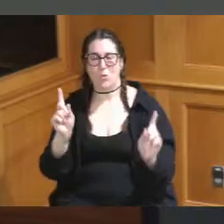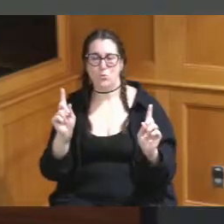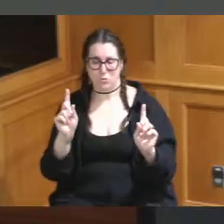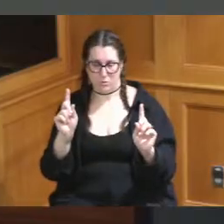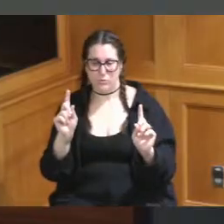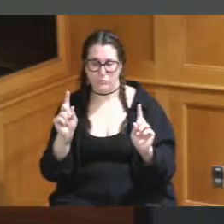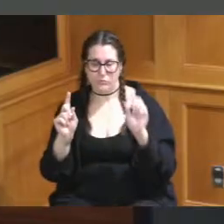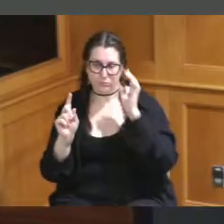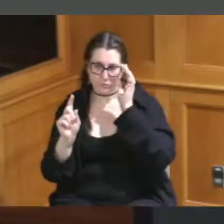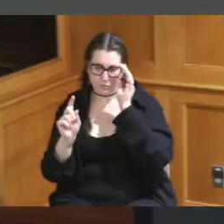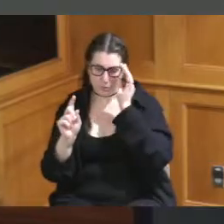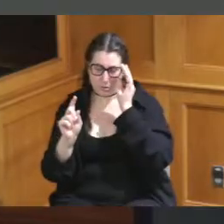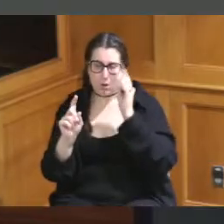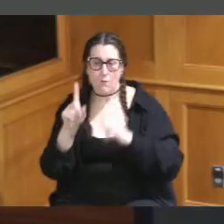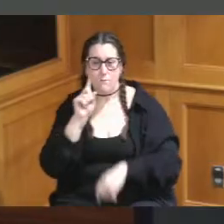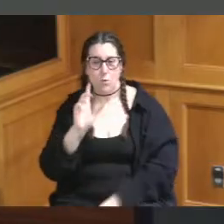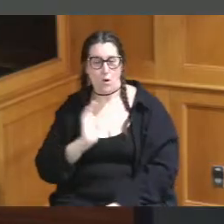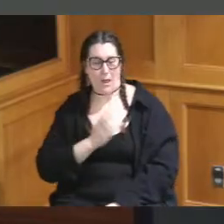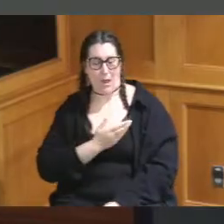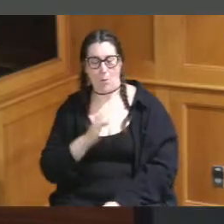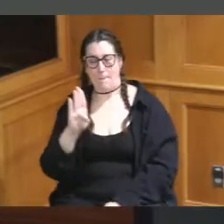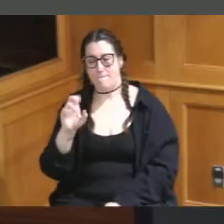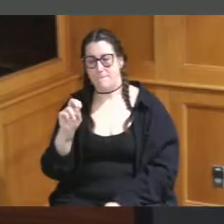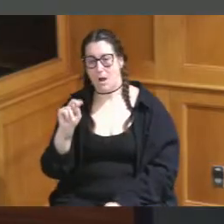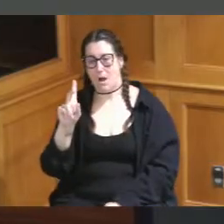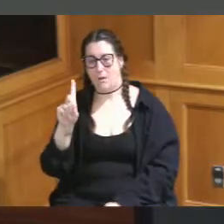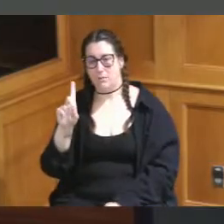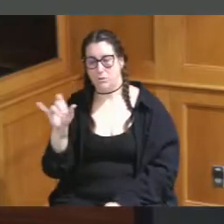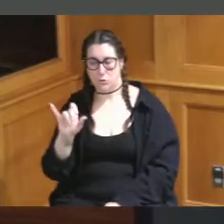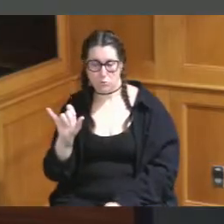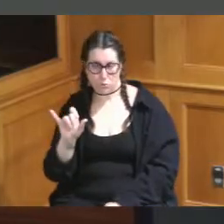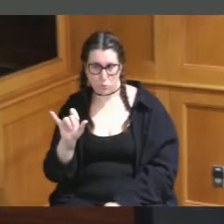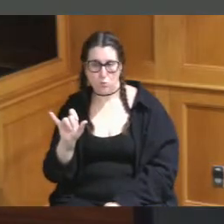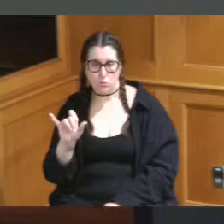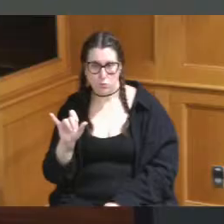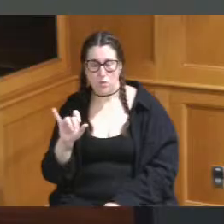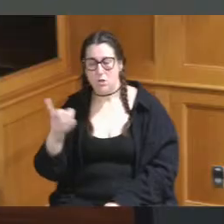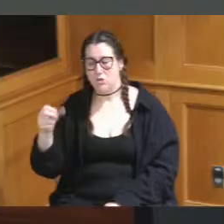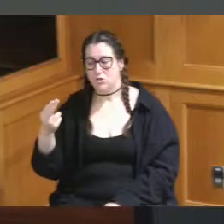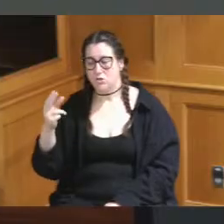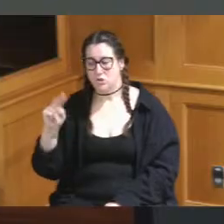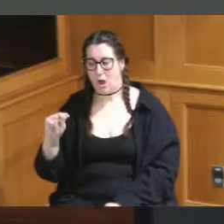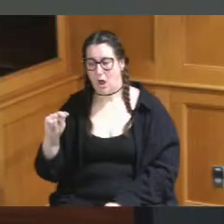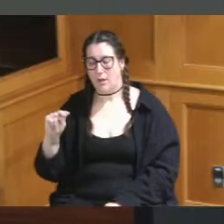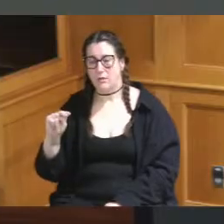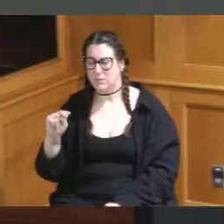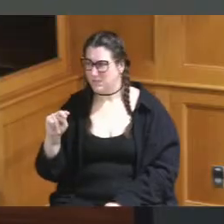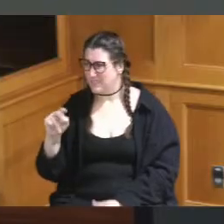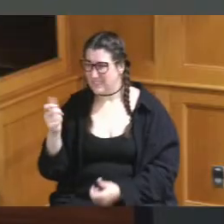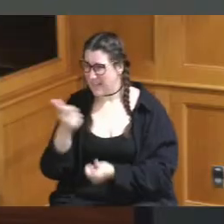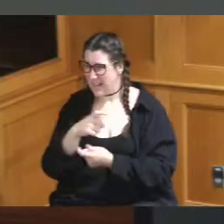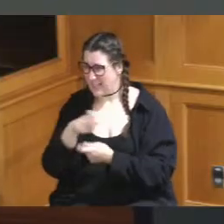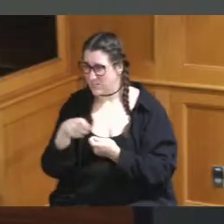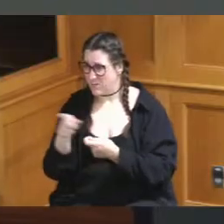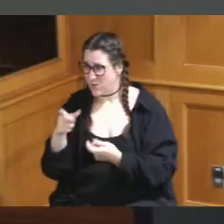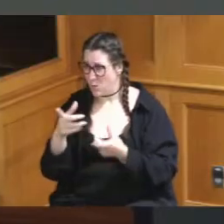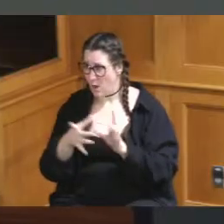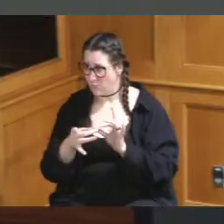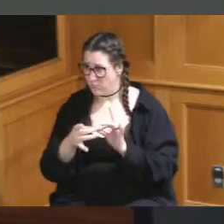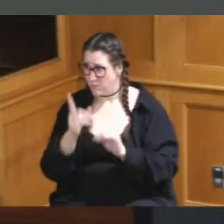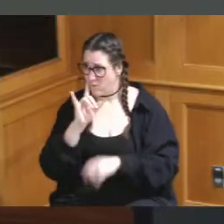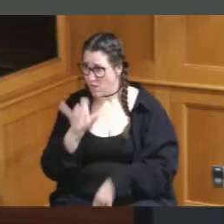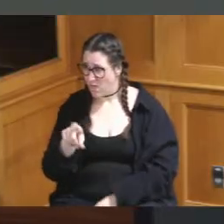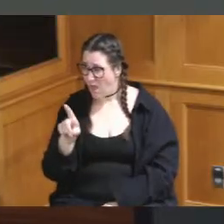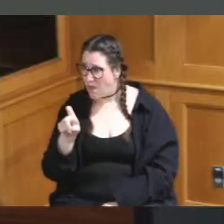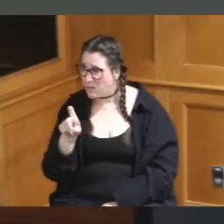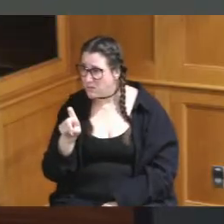and disclosure for our bonds as well. I know John Bergen is here. John, is there anything in particular you want to say about, I mean, I know the